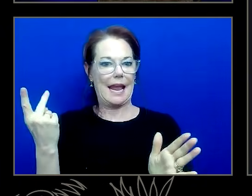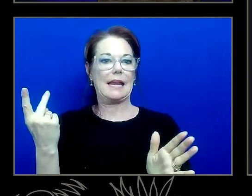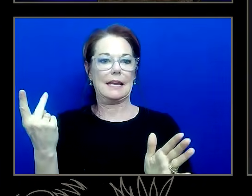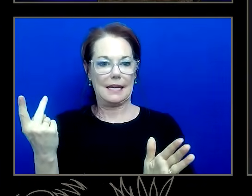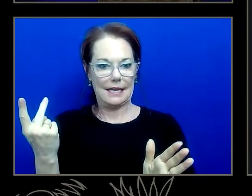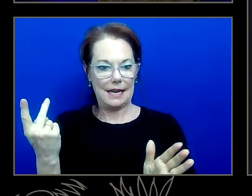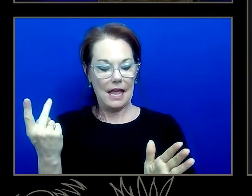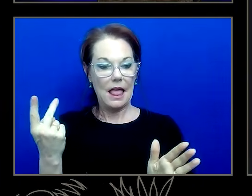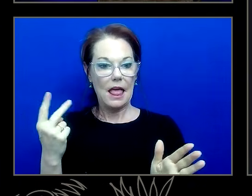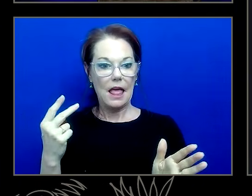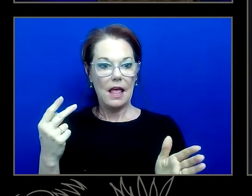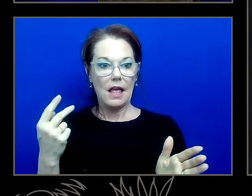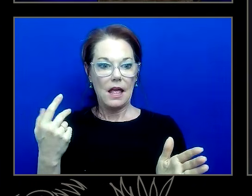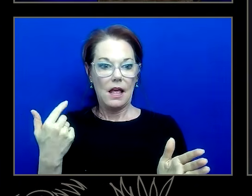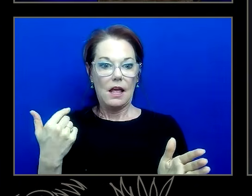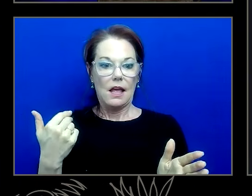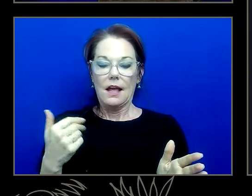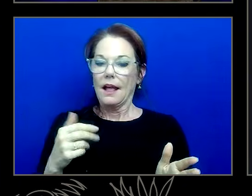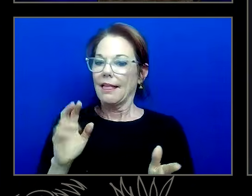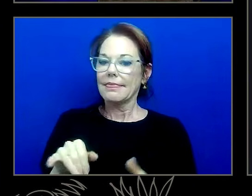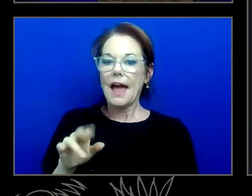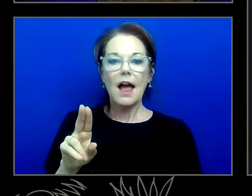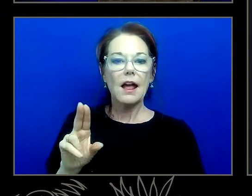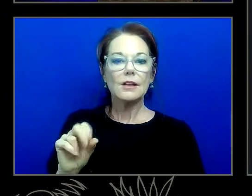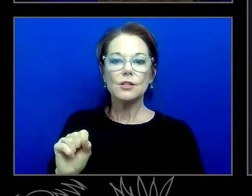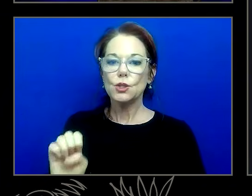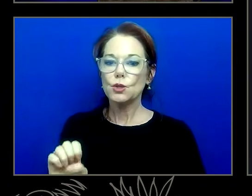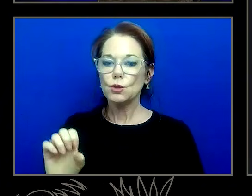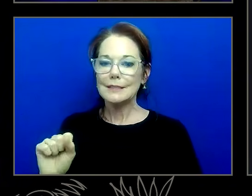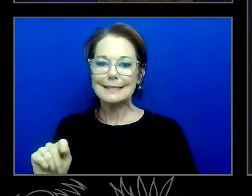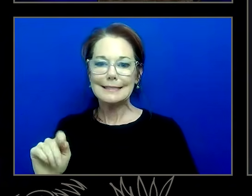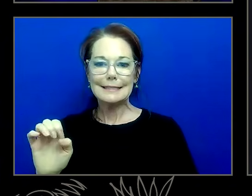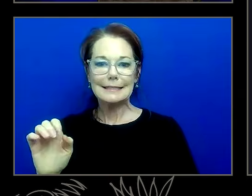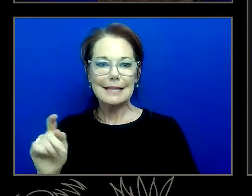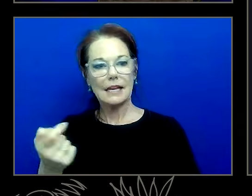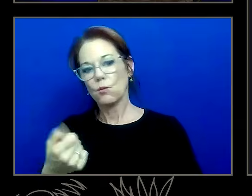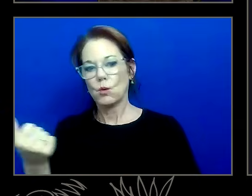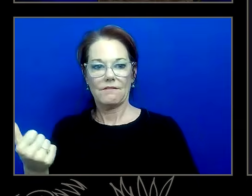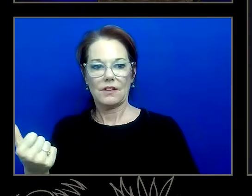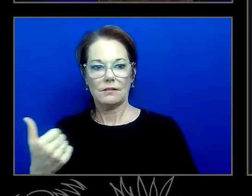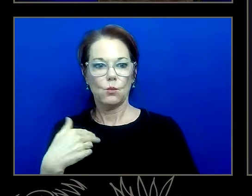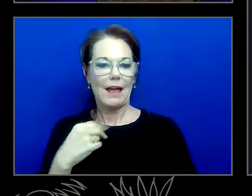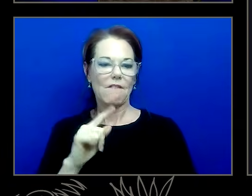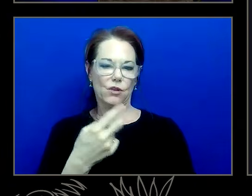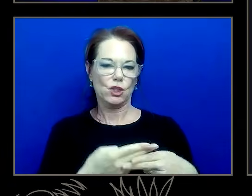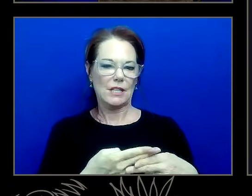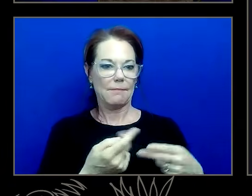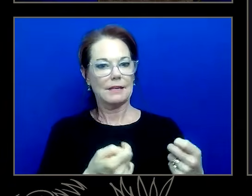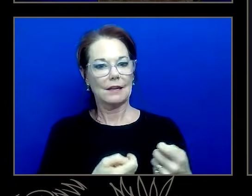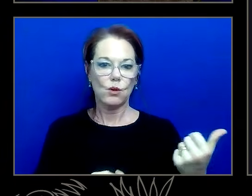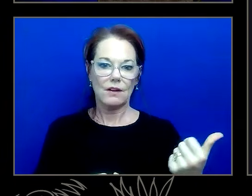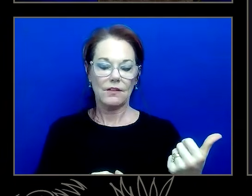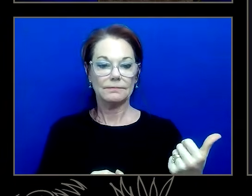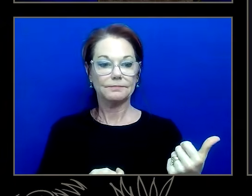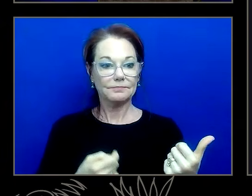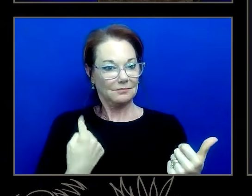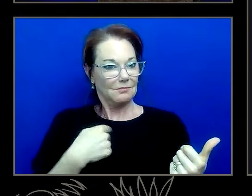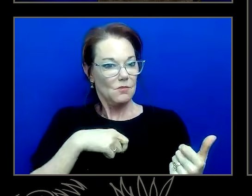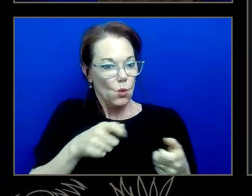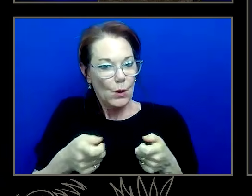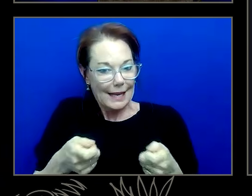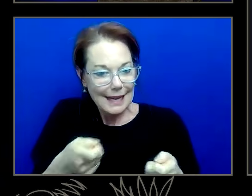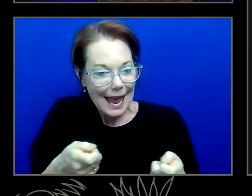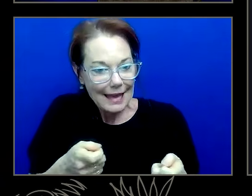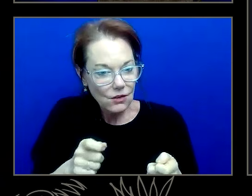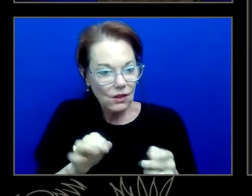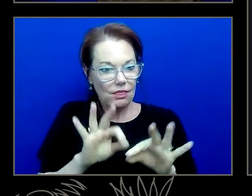we have, let's get rid of that useState. We just have a name on there, first name. And then we could handle that form data in